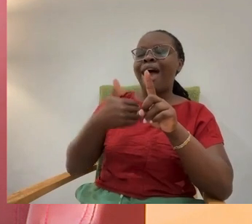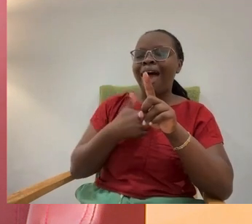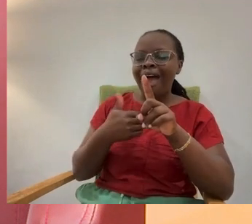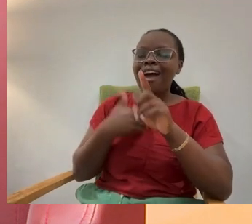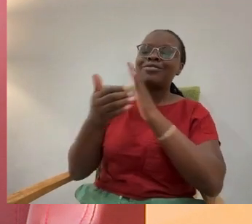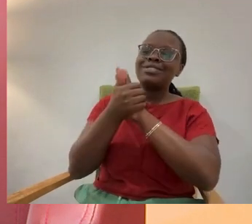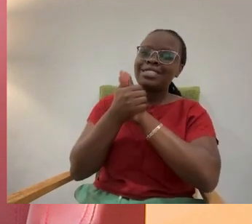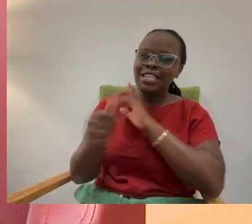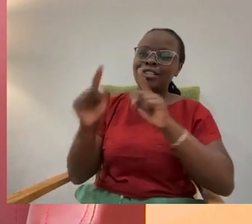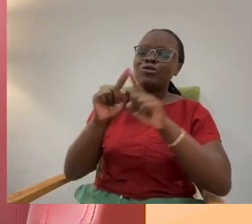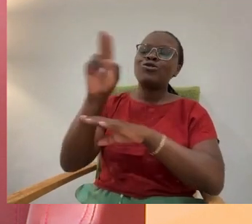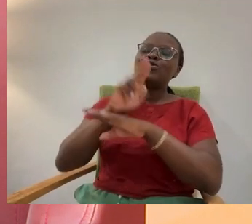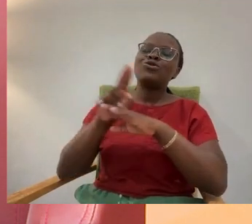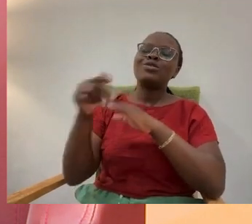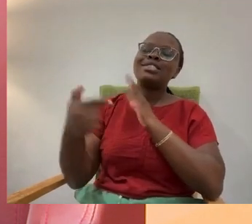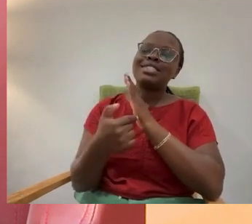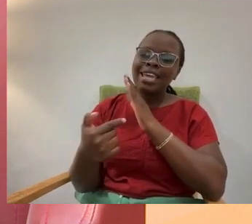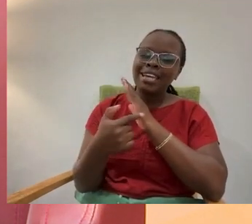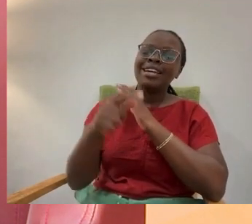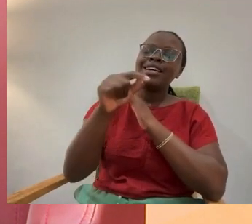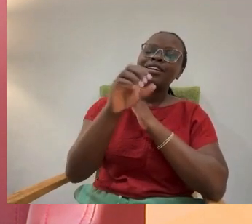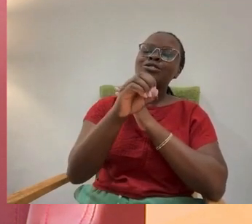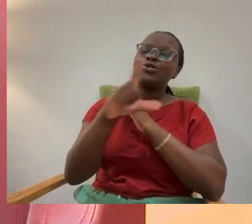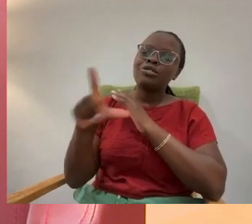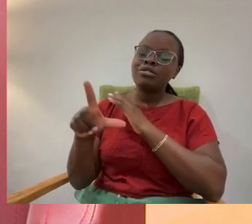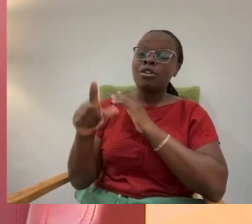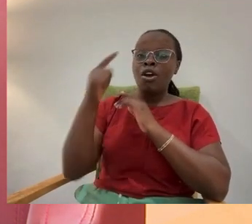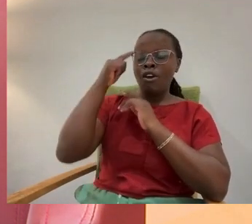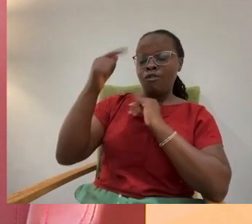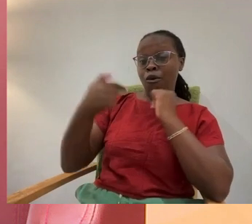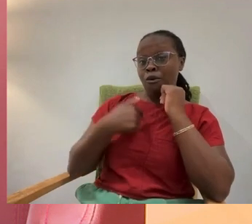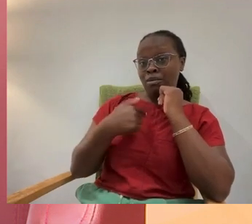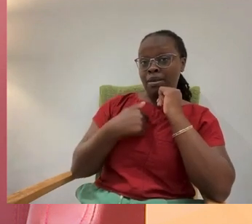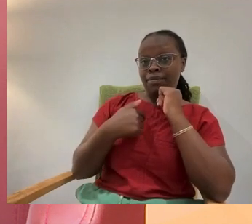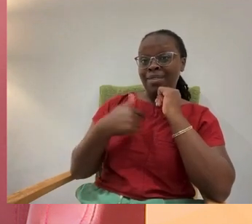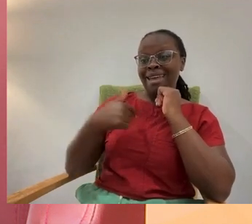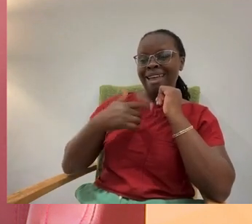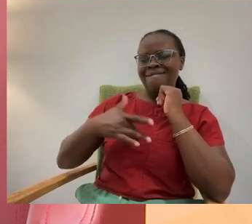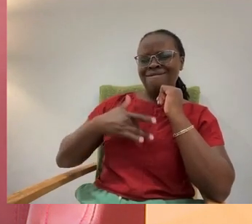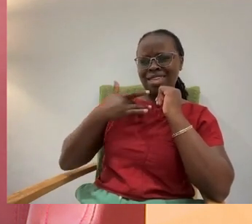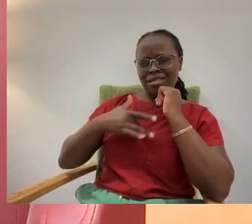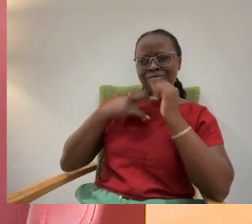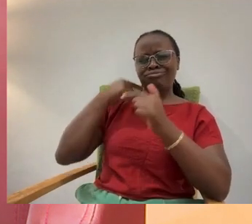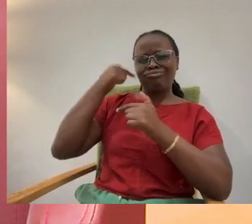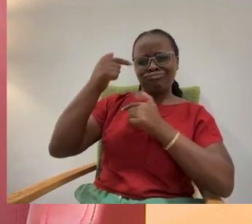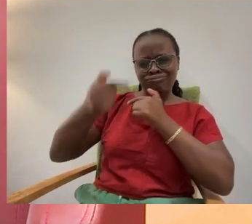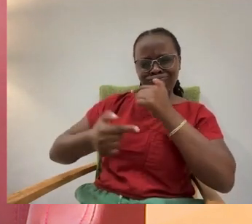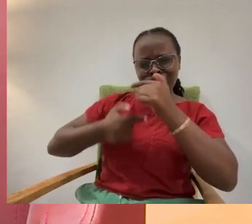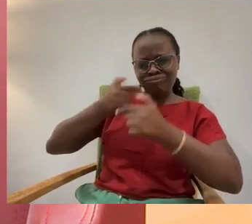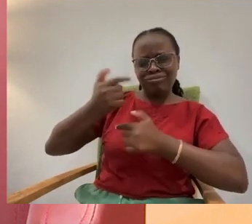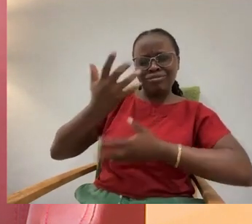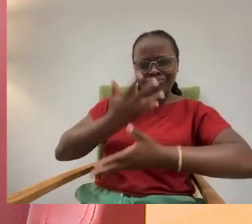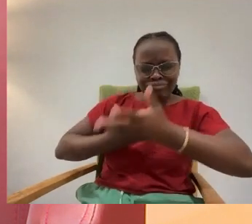to integrate education technology. So for me, I feel like continuously engaging the teachers,